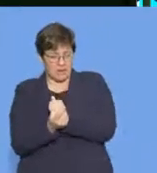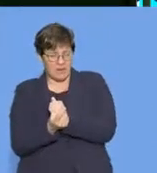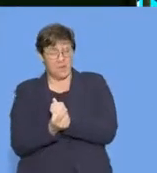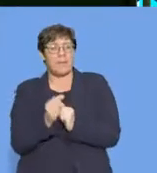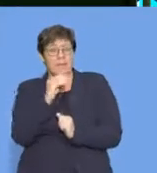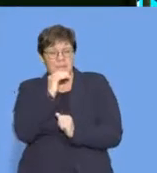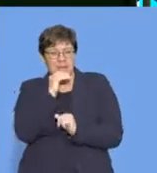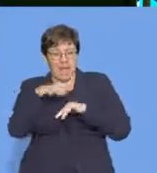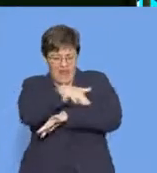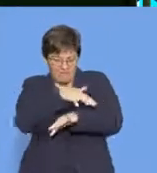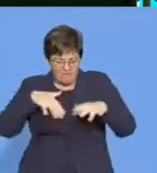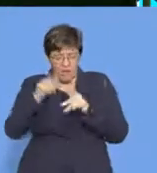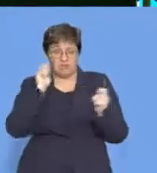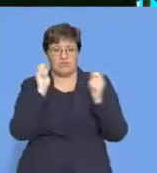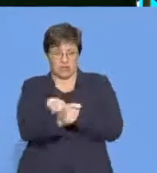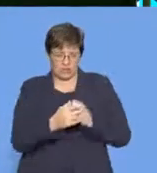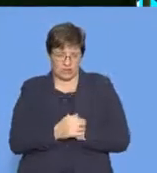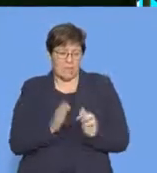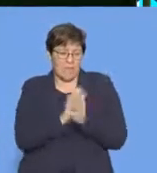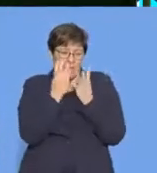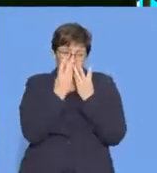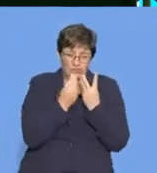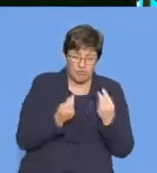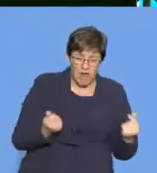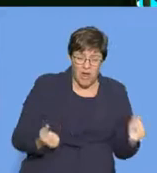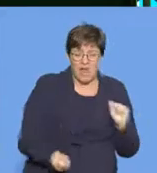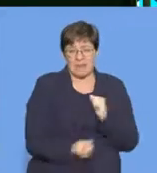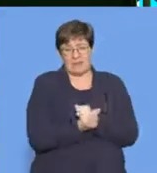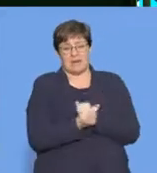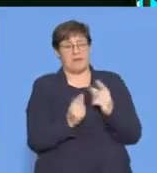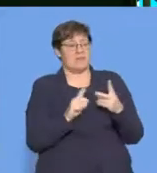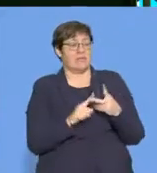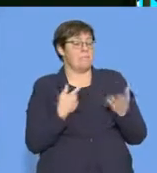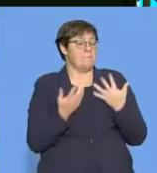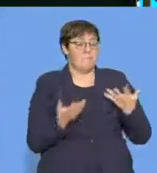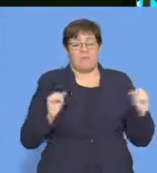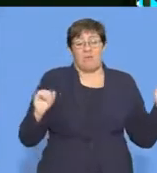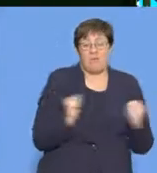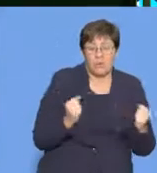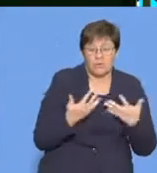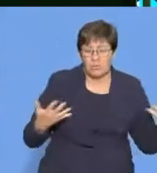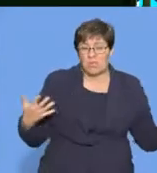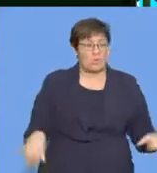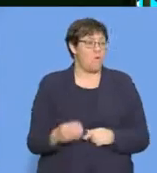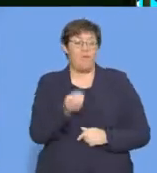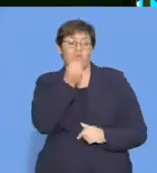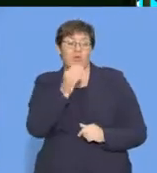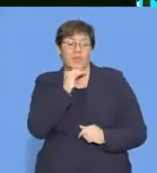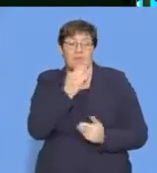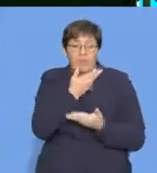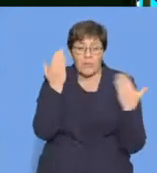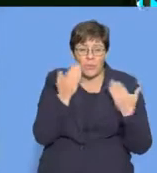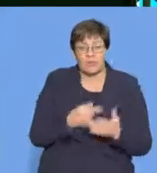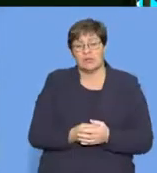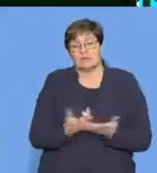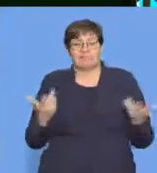in the environment. It might have become drier, it might have become colder, there might have been a shortage of food, there would have